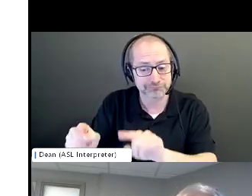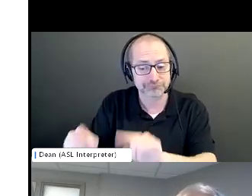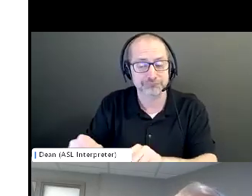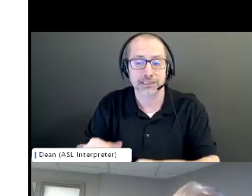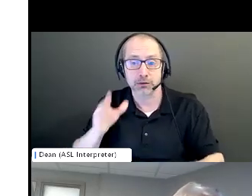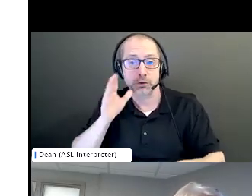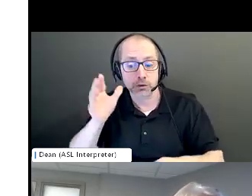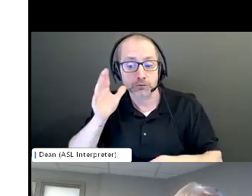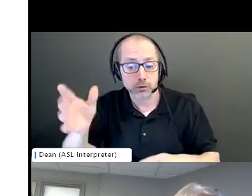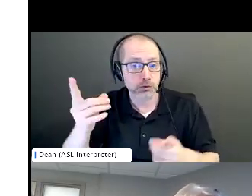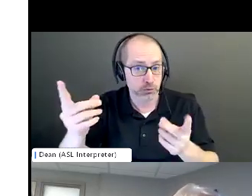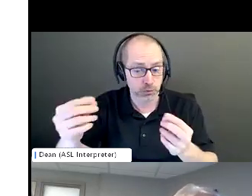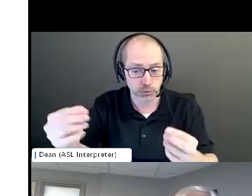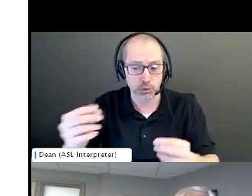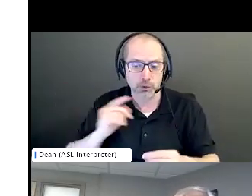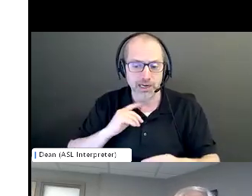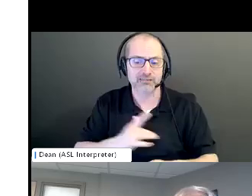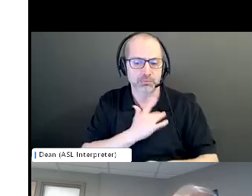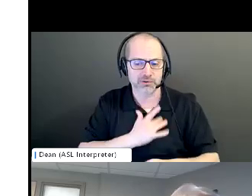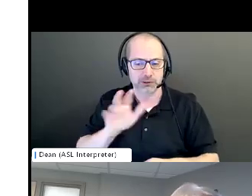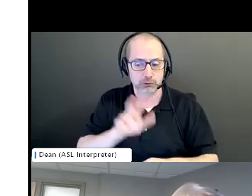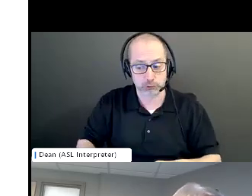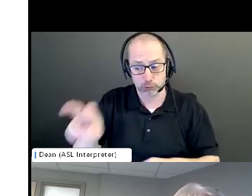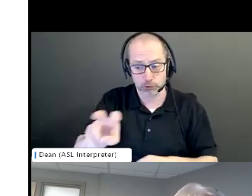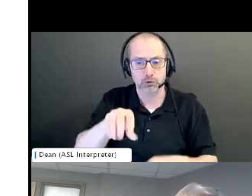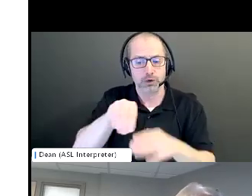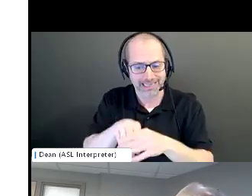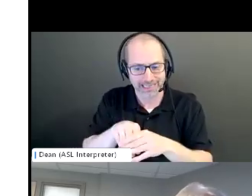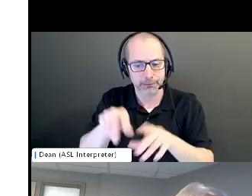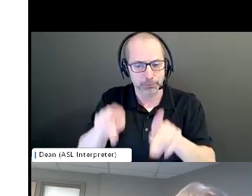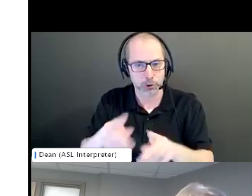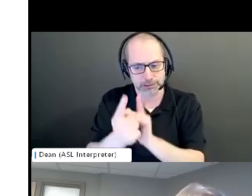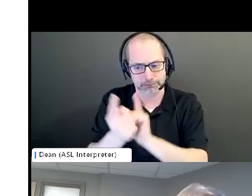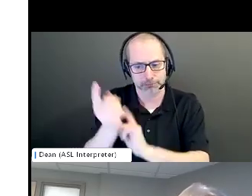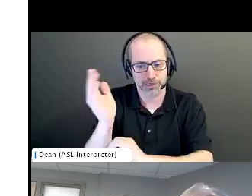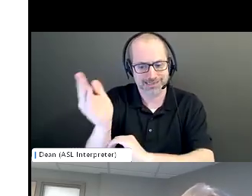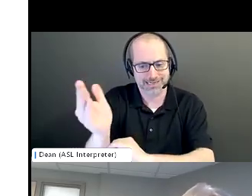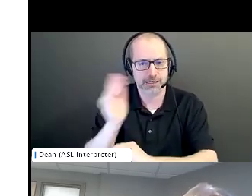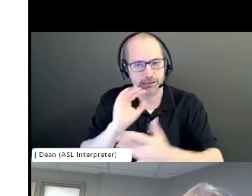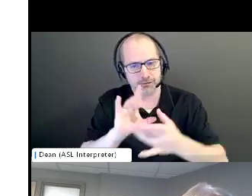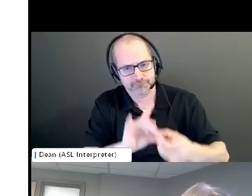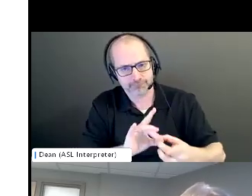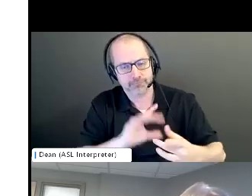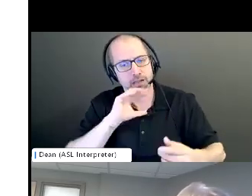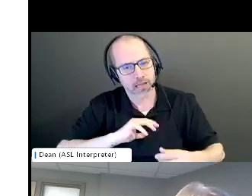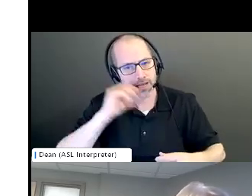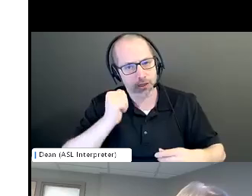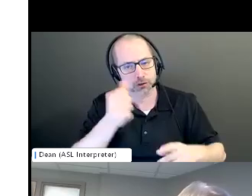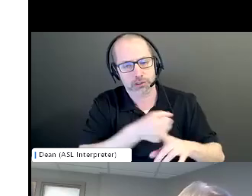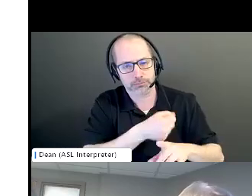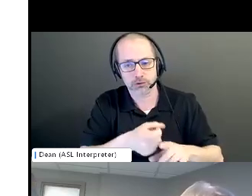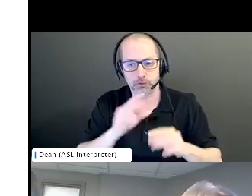a cross-provincial tour right now to deliver in-person presentations on elder abuse, raise awareness, and strengthen